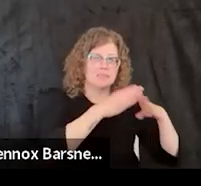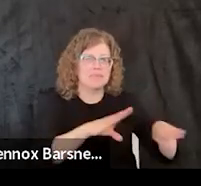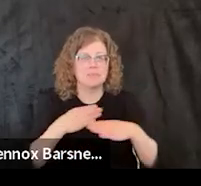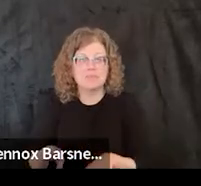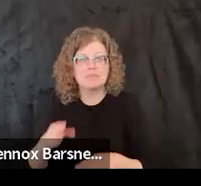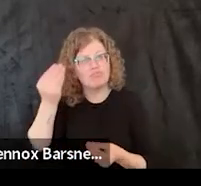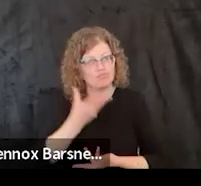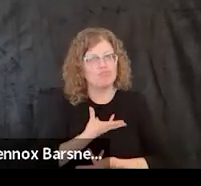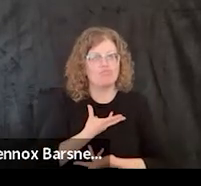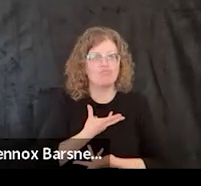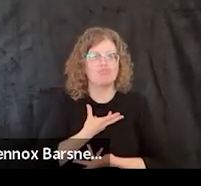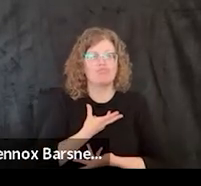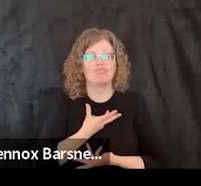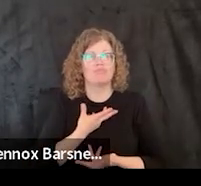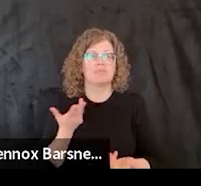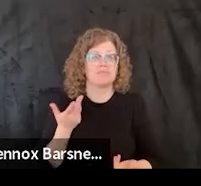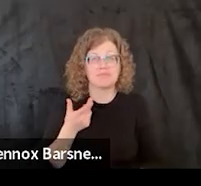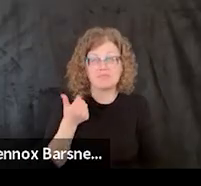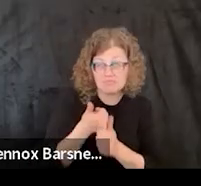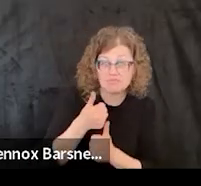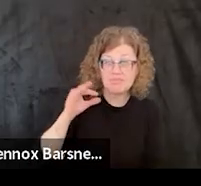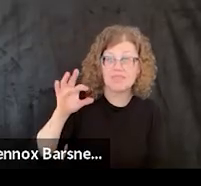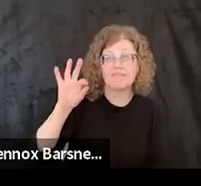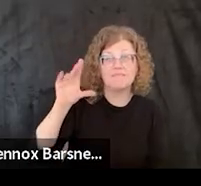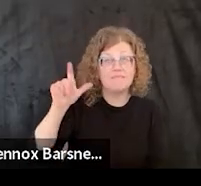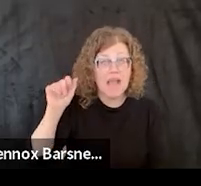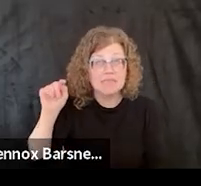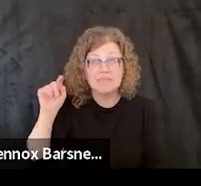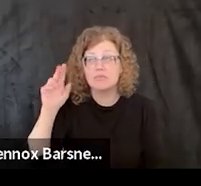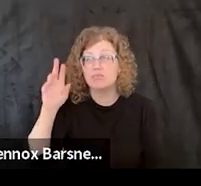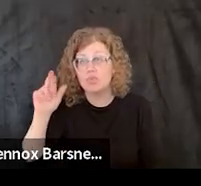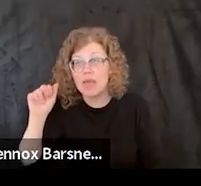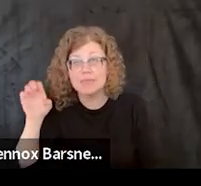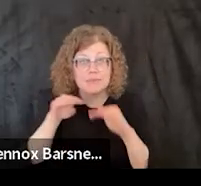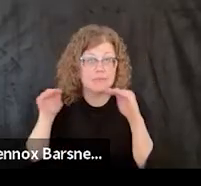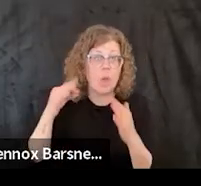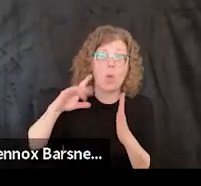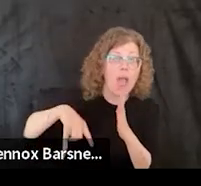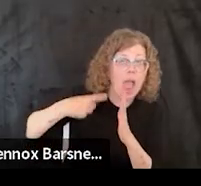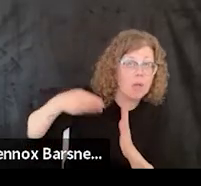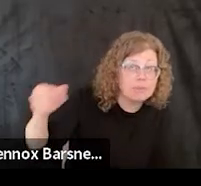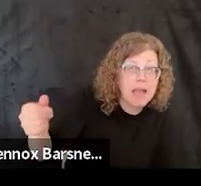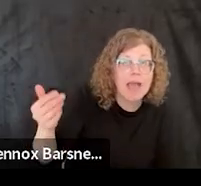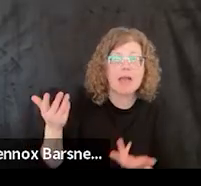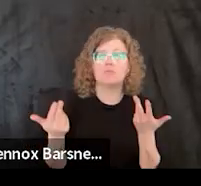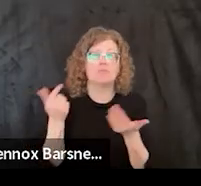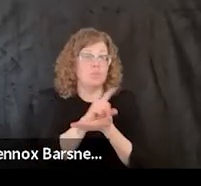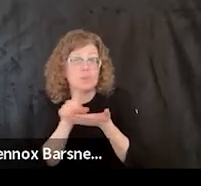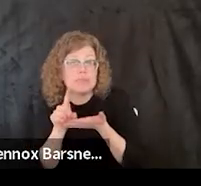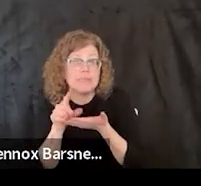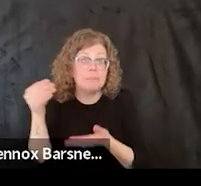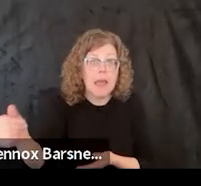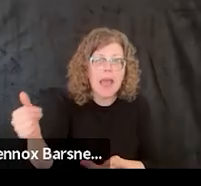an hourly rate, or weekly rate. Quote, or if it's based on a standard fee schedule like